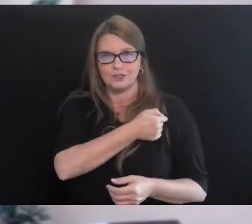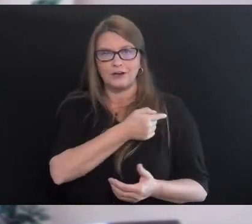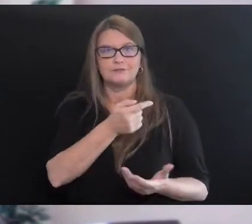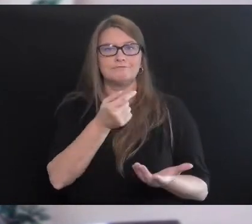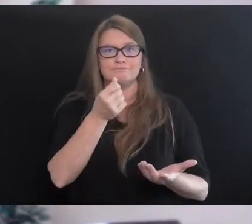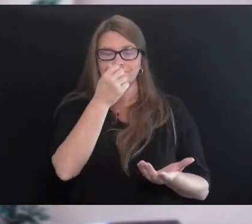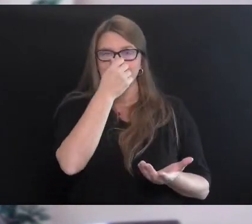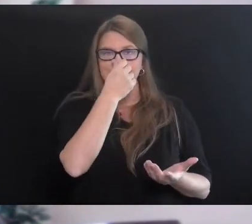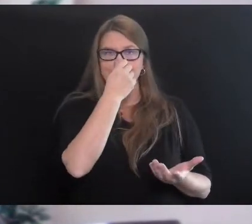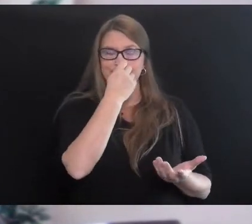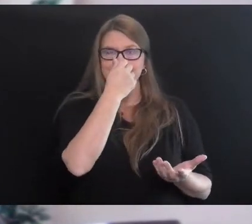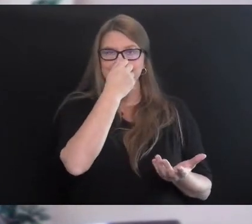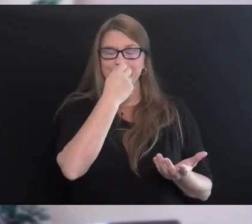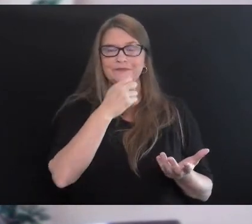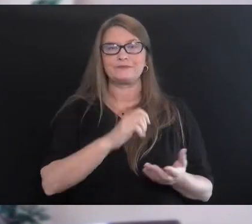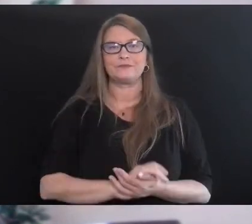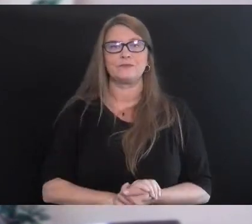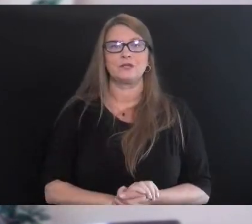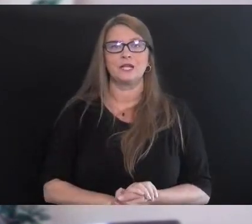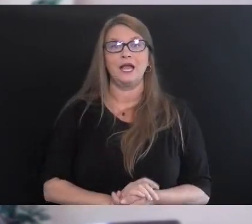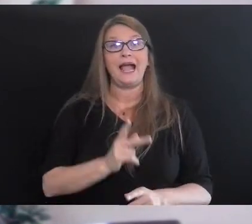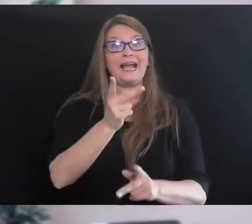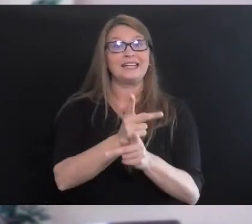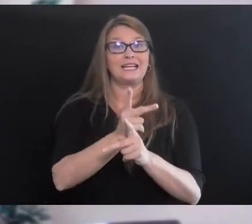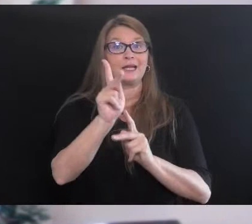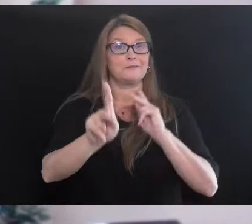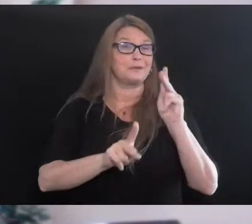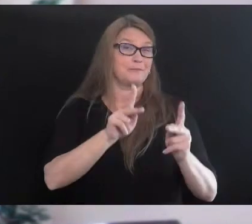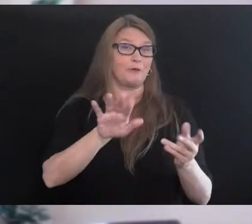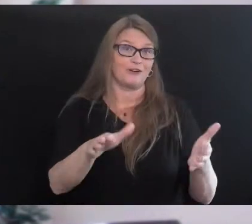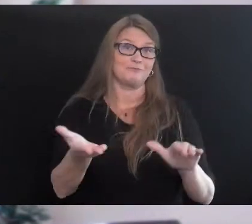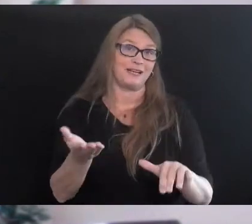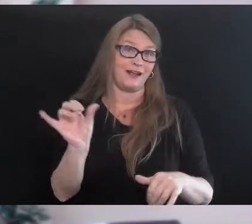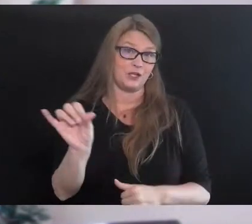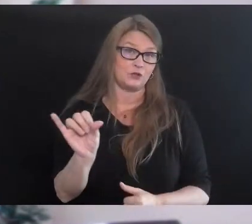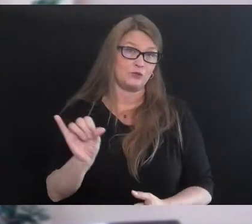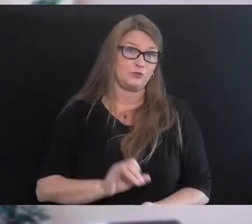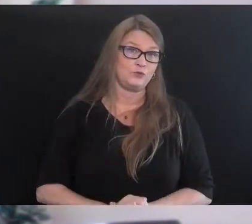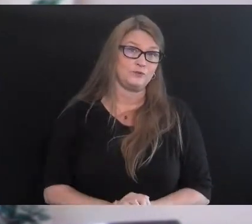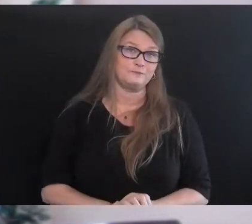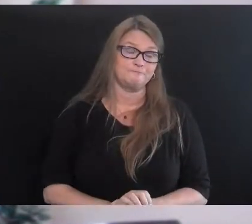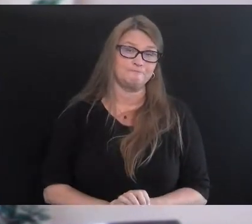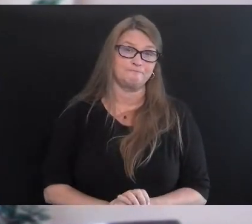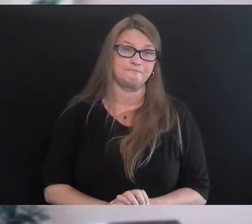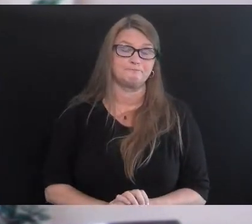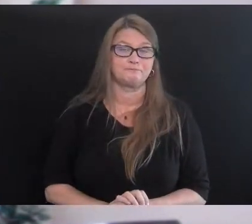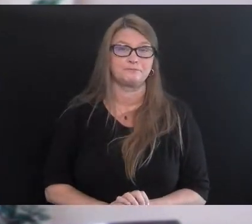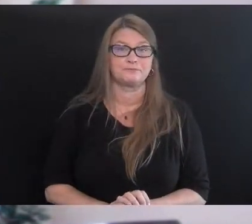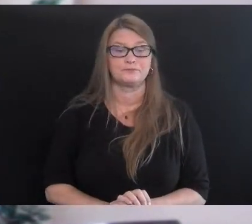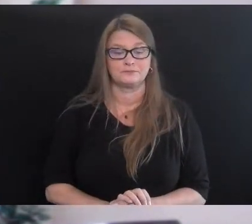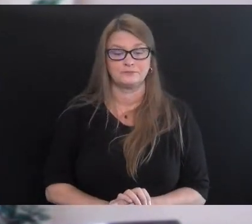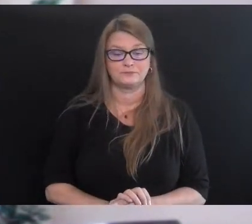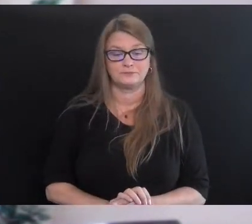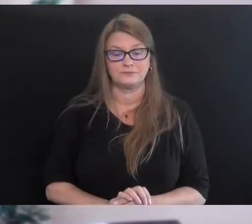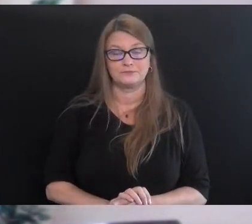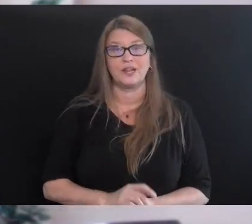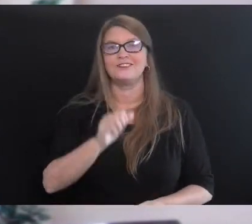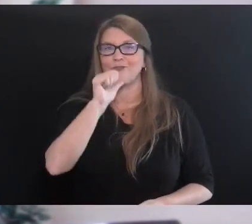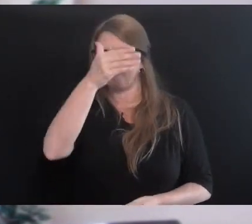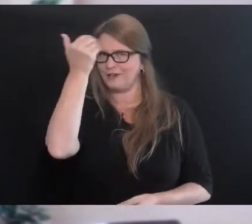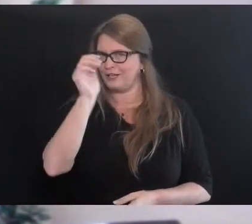spread COVID-19, and also to keep people from dying from COVID-19 in West Virginia and beyond, and also get their flu shot.